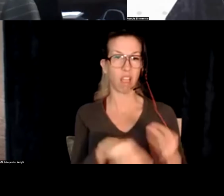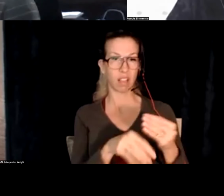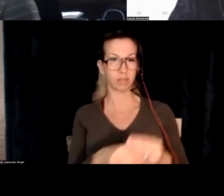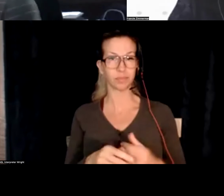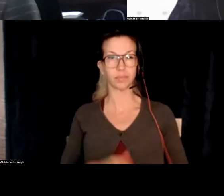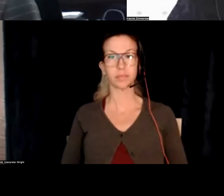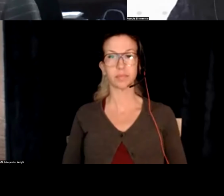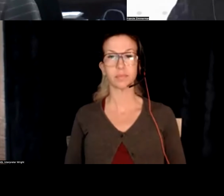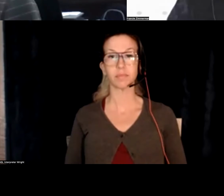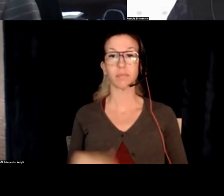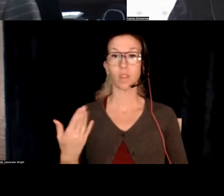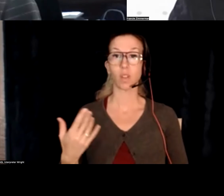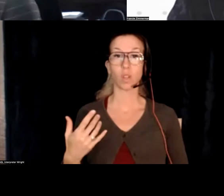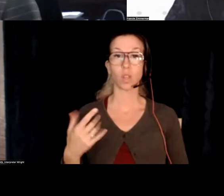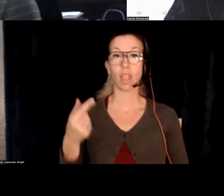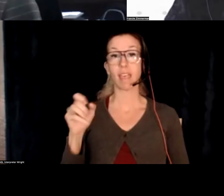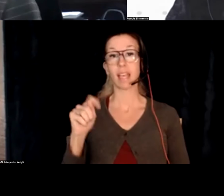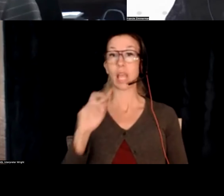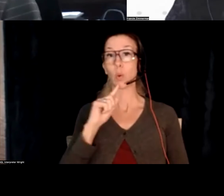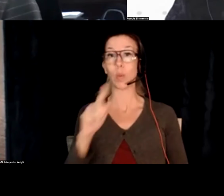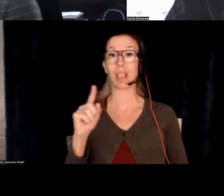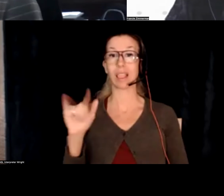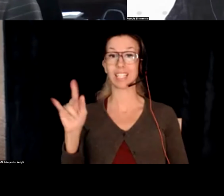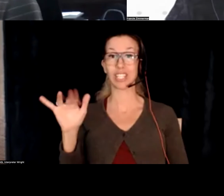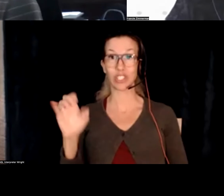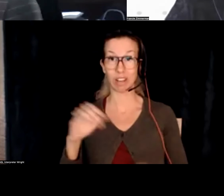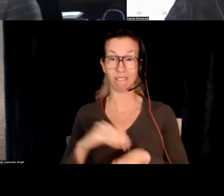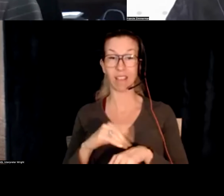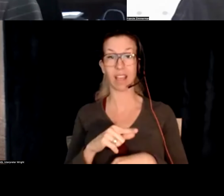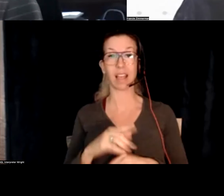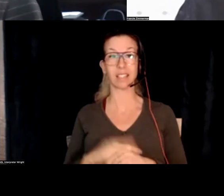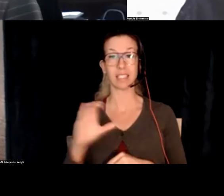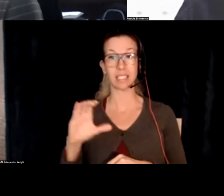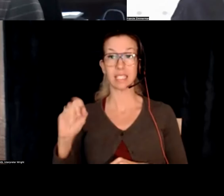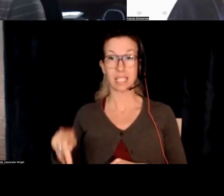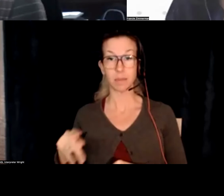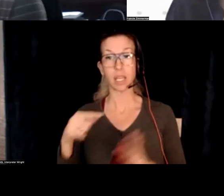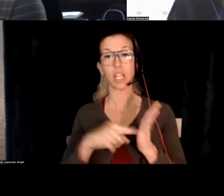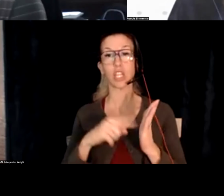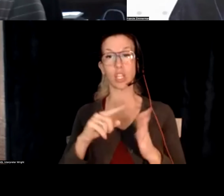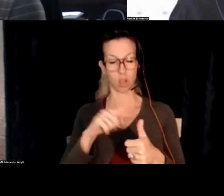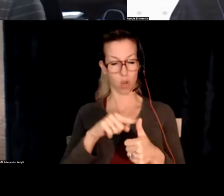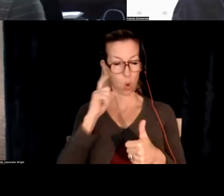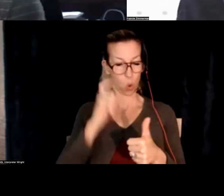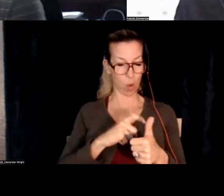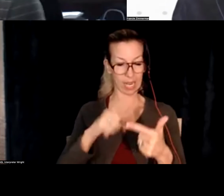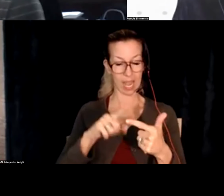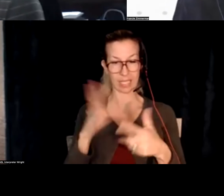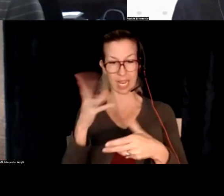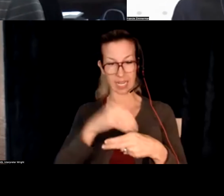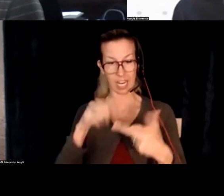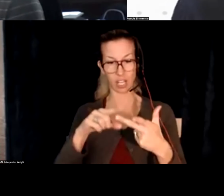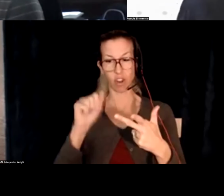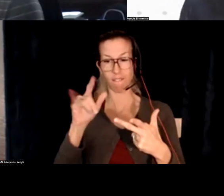So the getREAL initiative at CSSP, REAL starts for recognize, engage, affirm, and